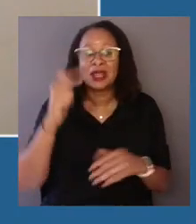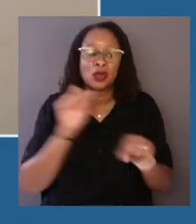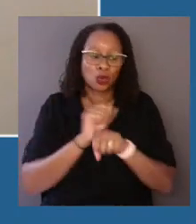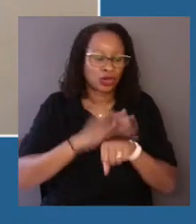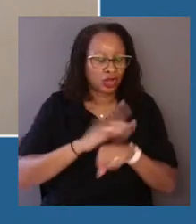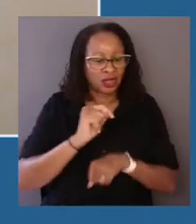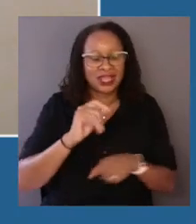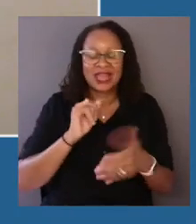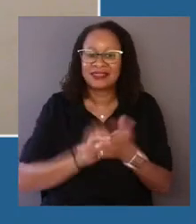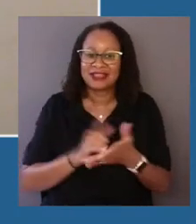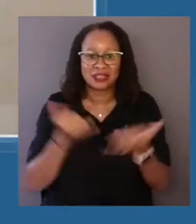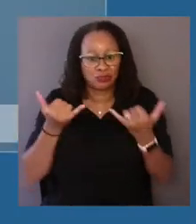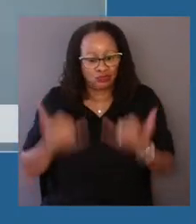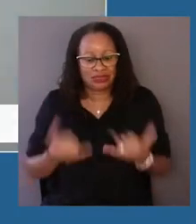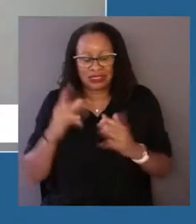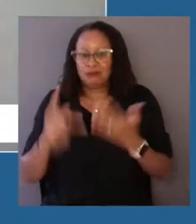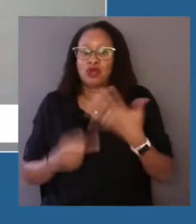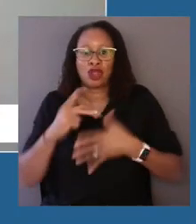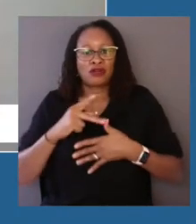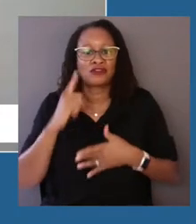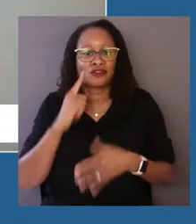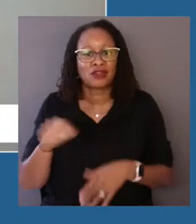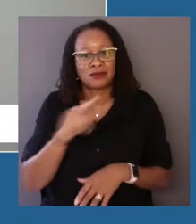present priority.